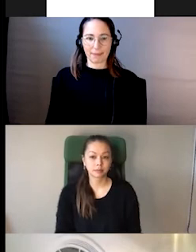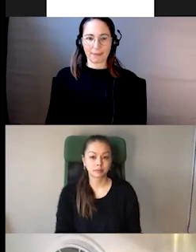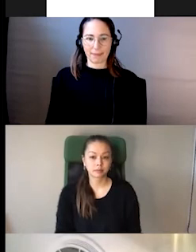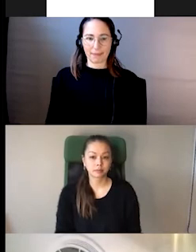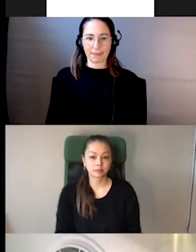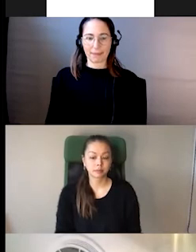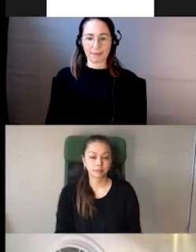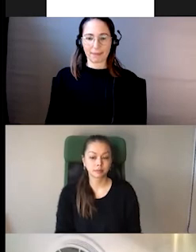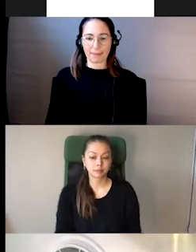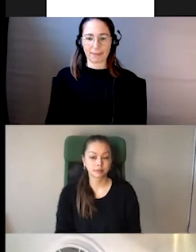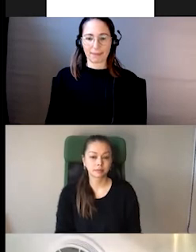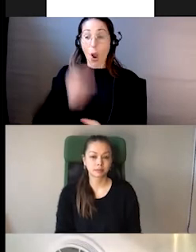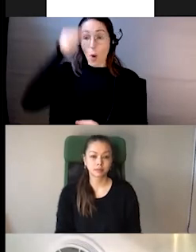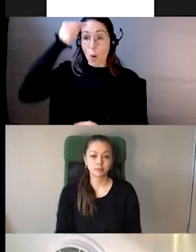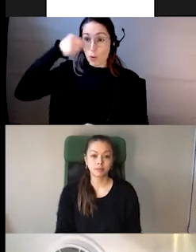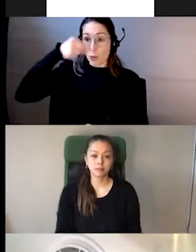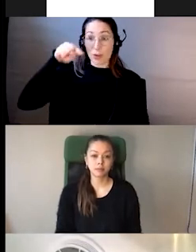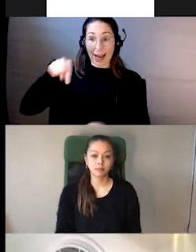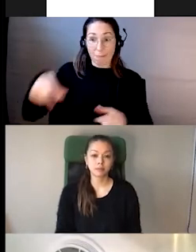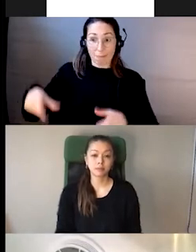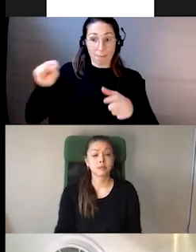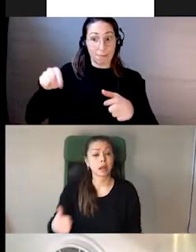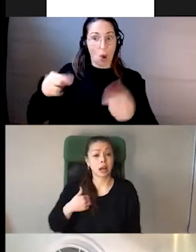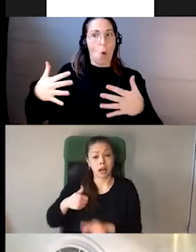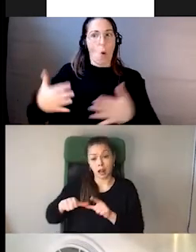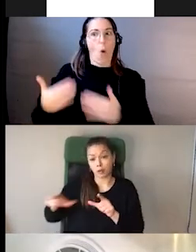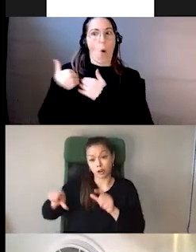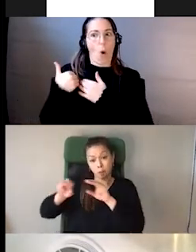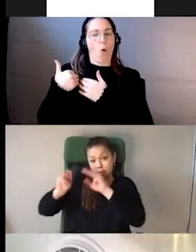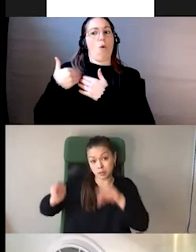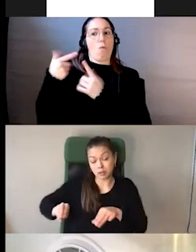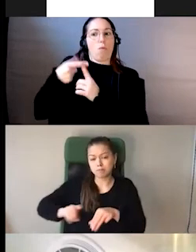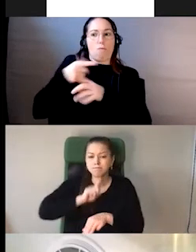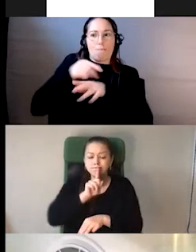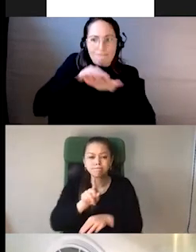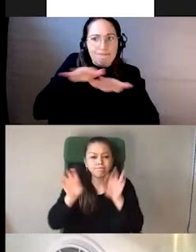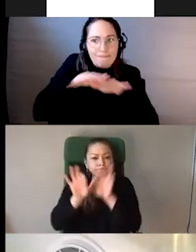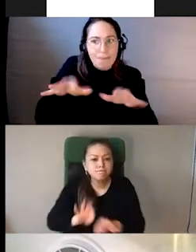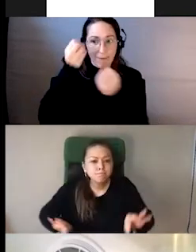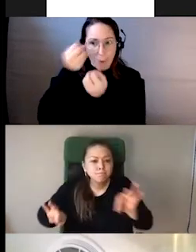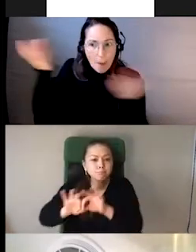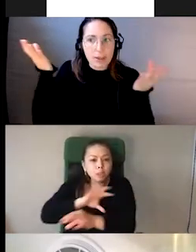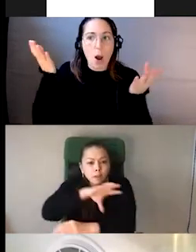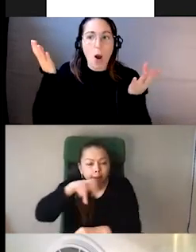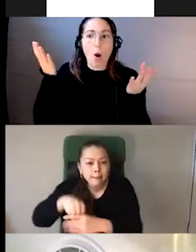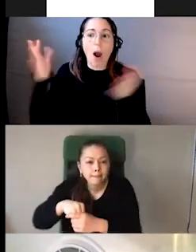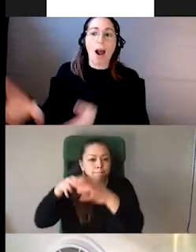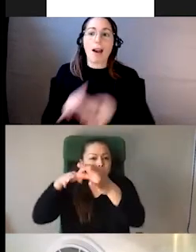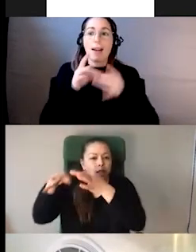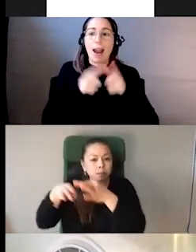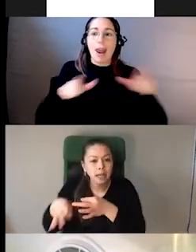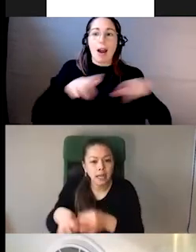The museum plays an important role in sharing information about the suppression of Indigenous languages